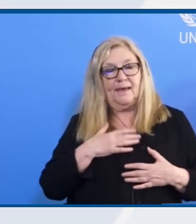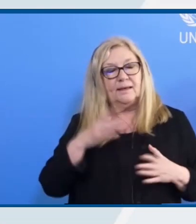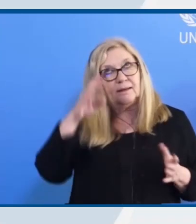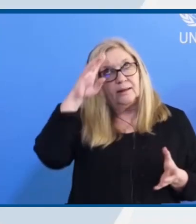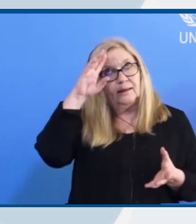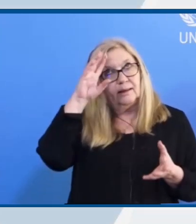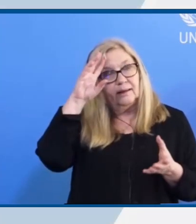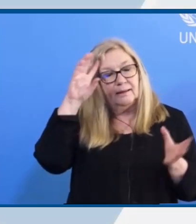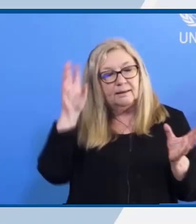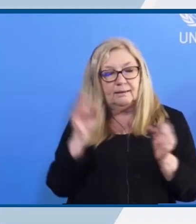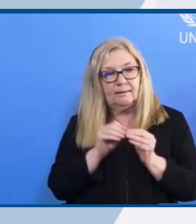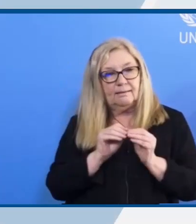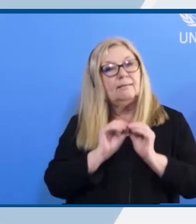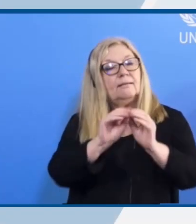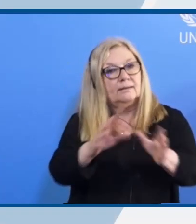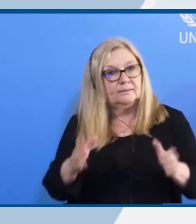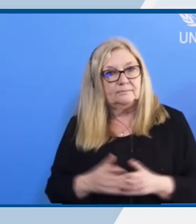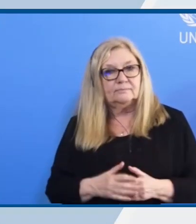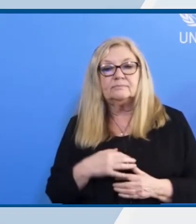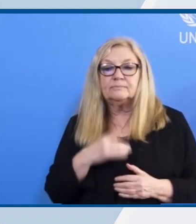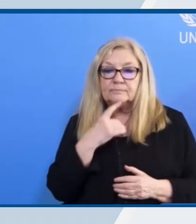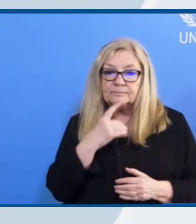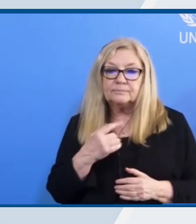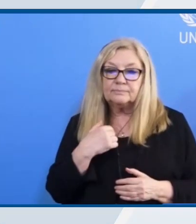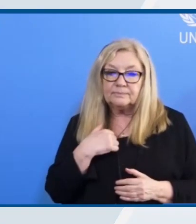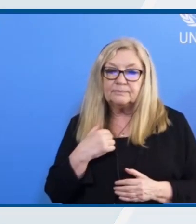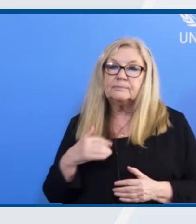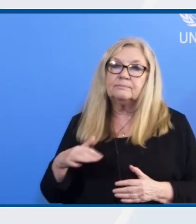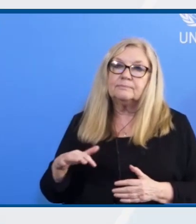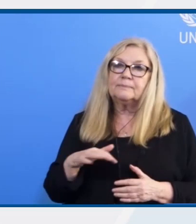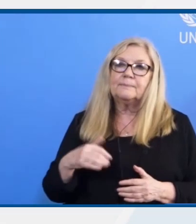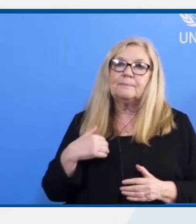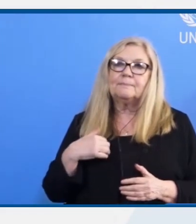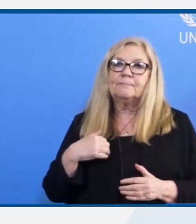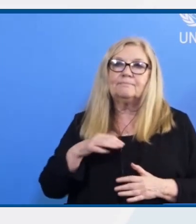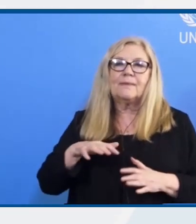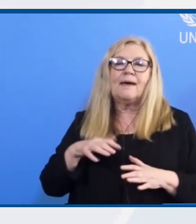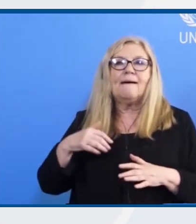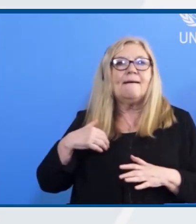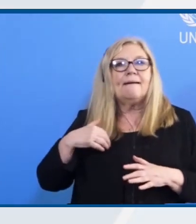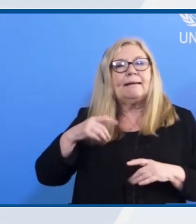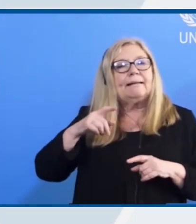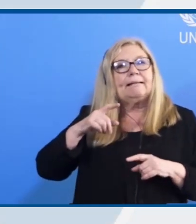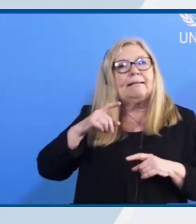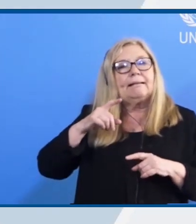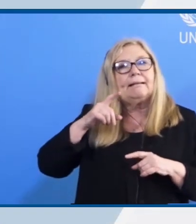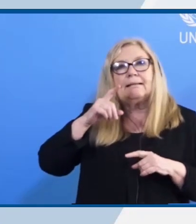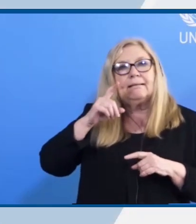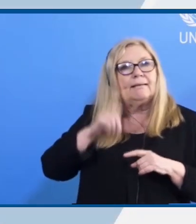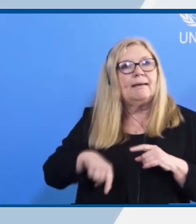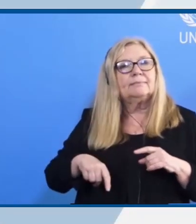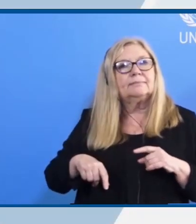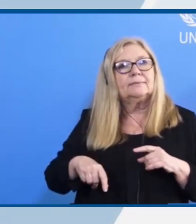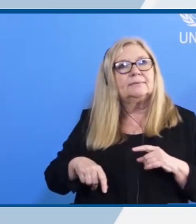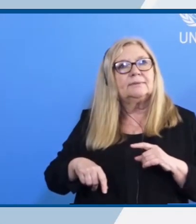my perspective is that of a local government, so I cannot I cannot go out from